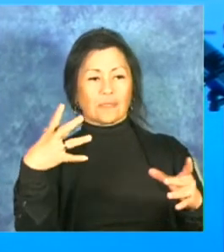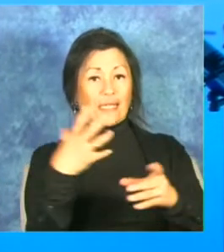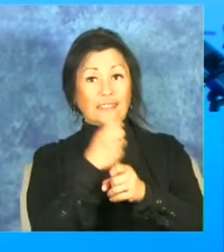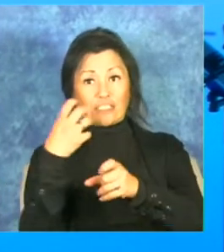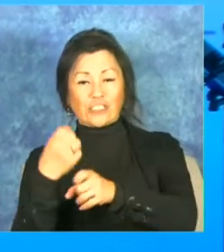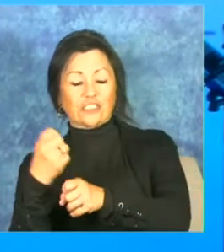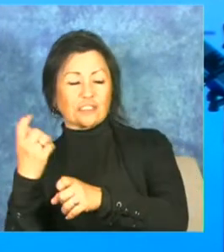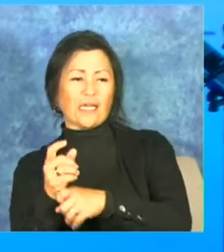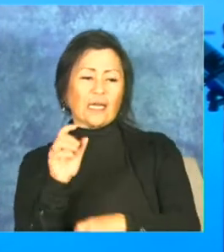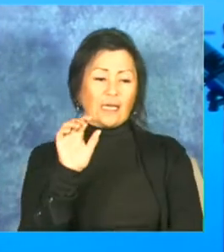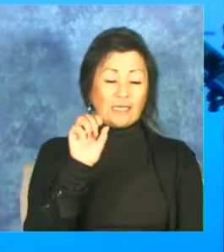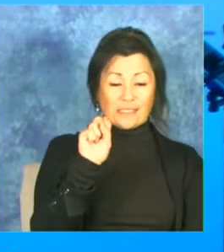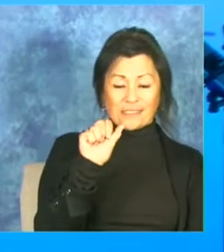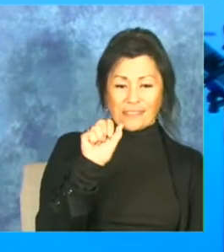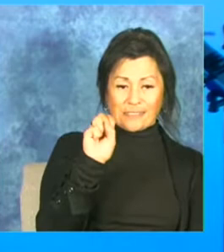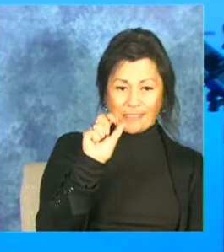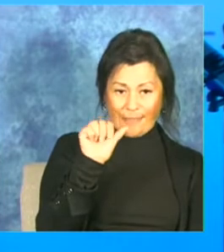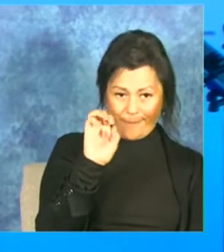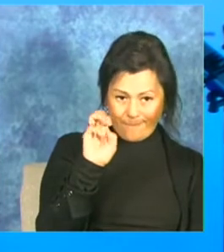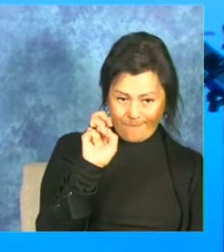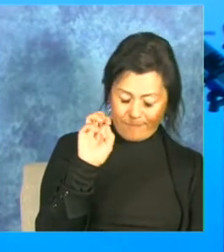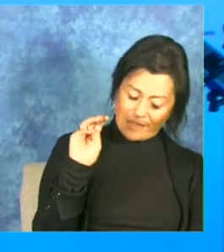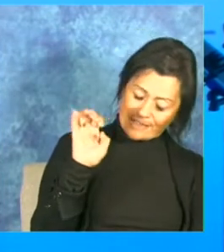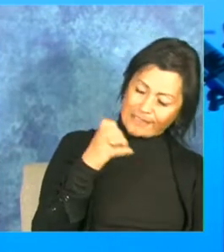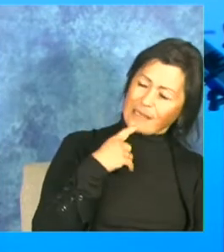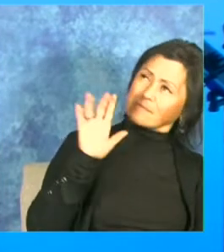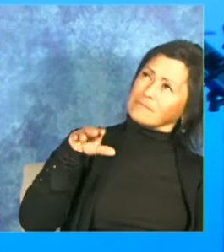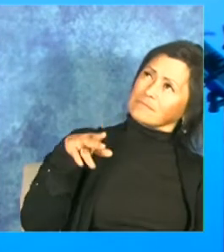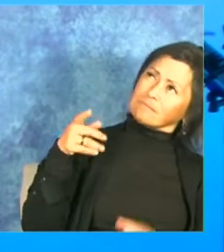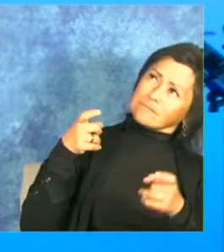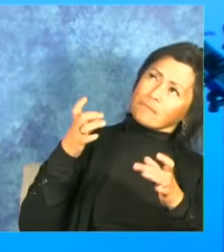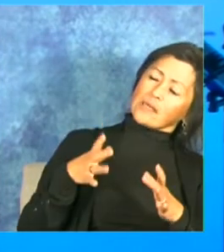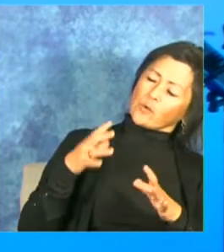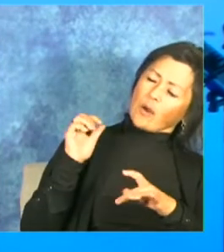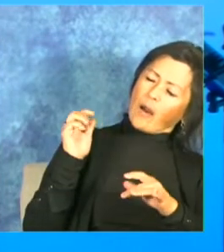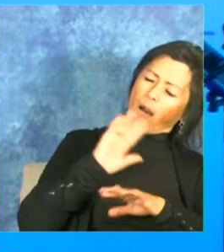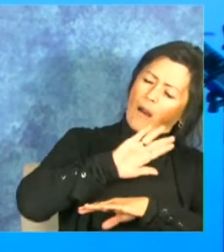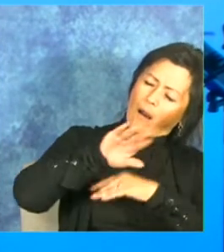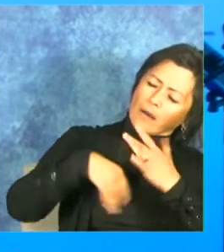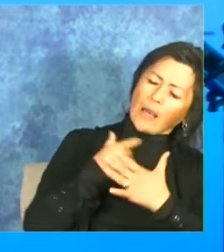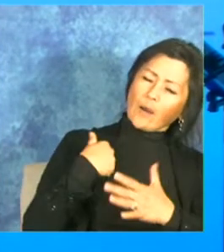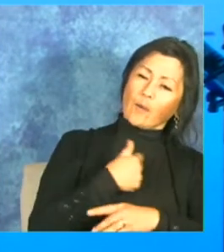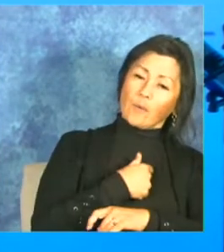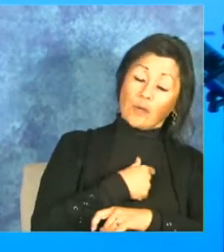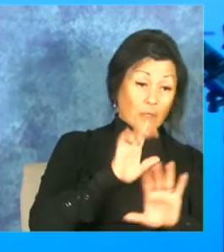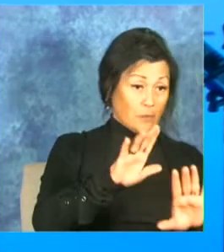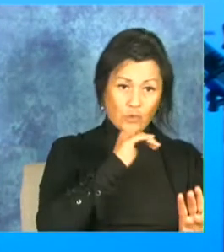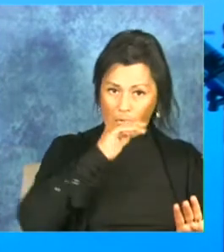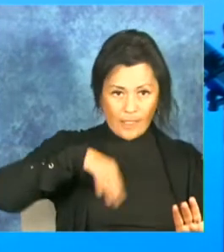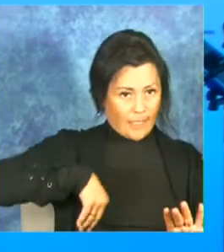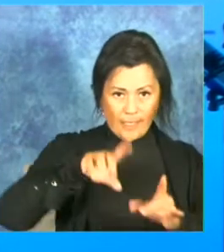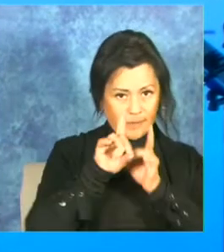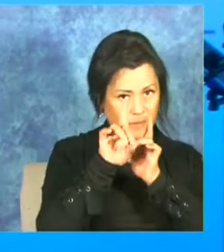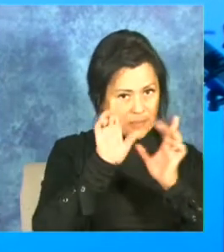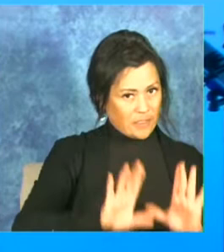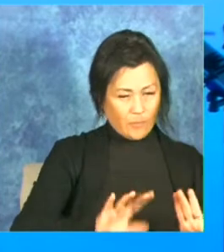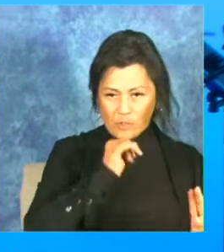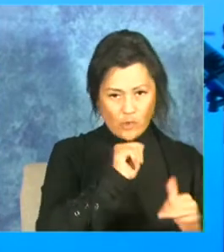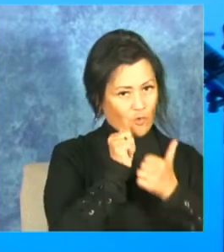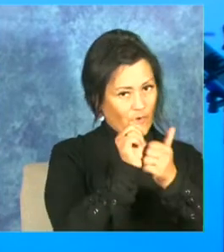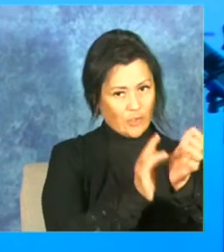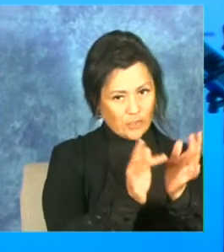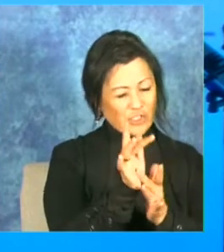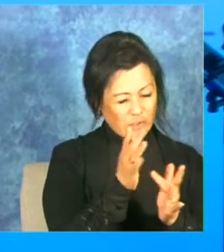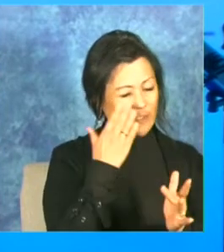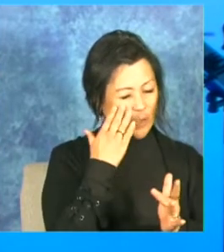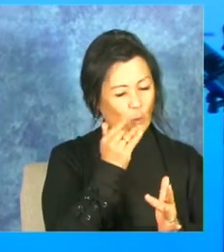answered, Master, we've worked hard all night. Now remember, they're not disciples yet. They're not followers of Christ yet, but